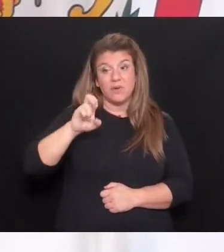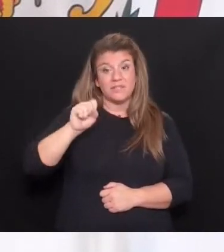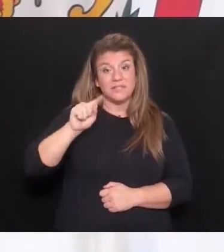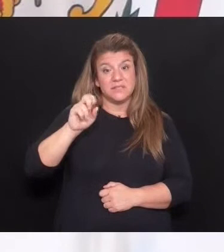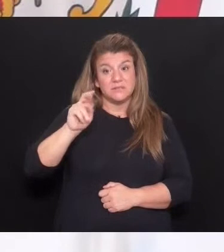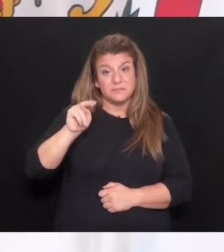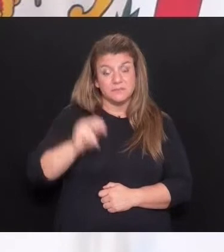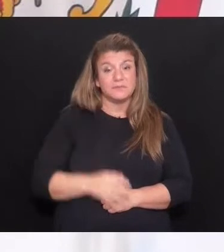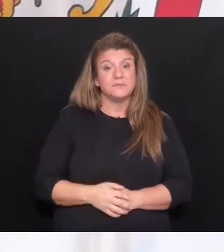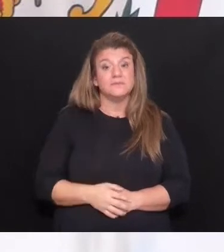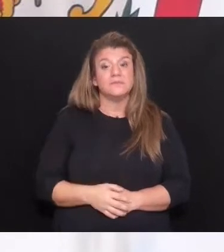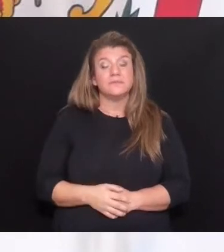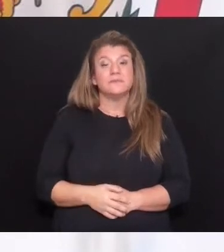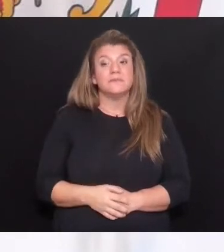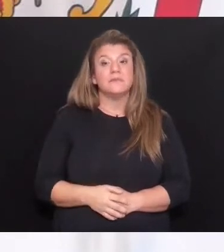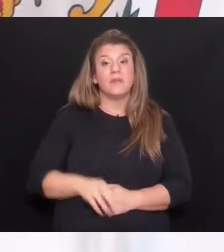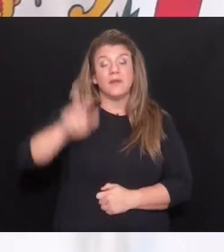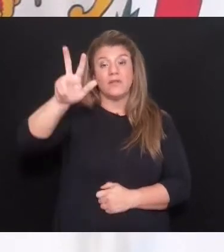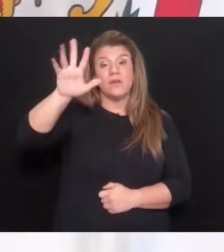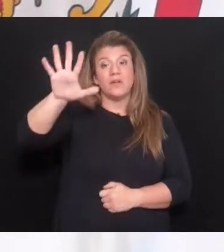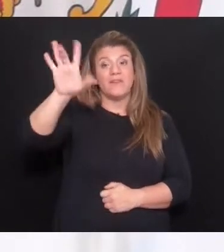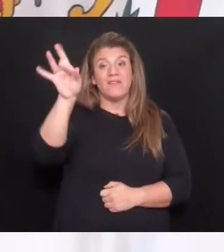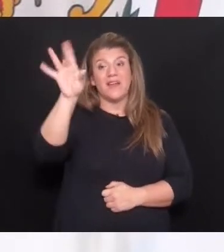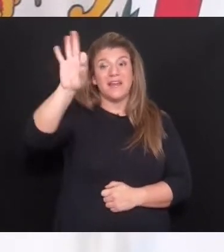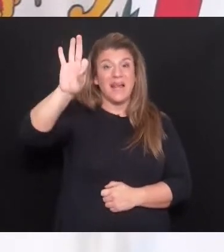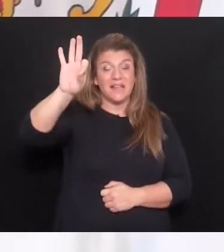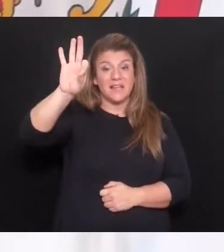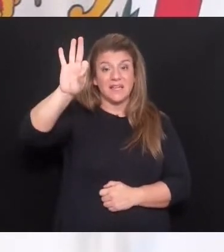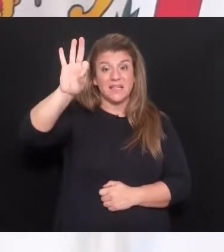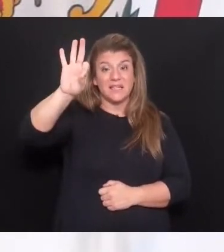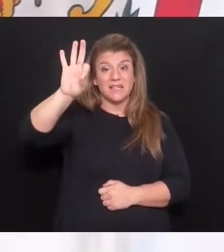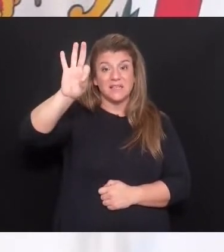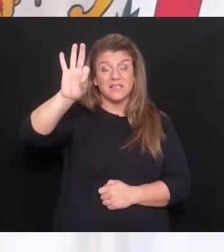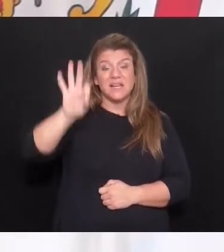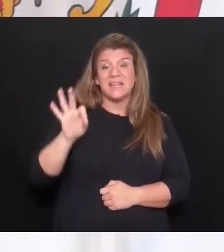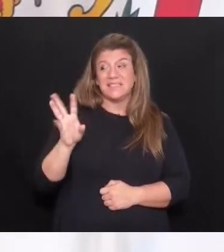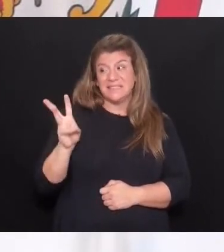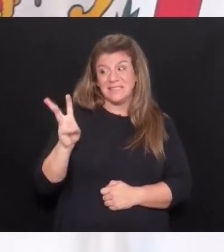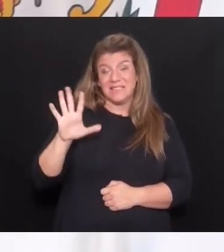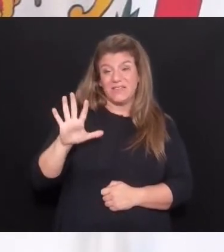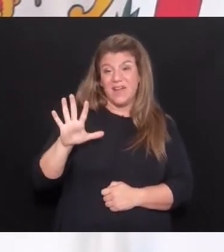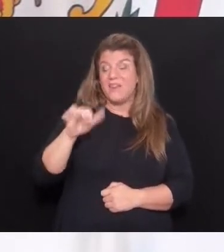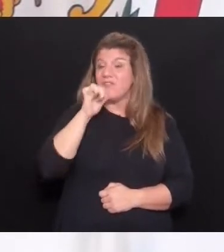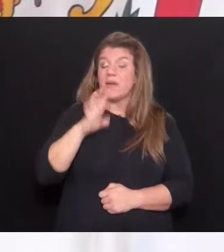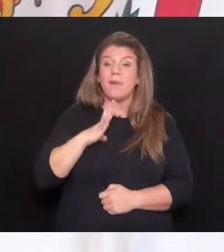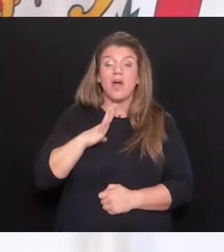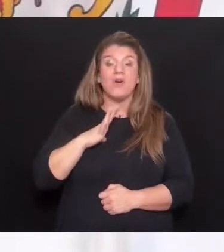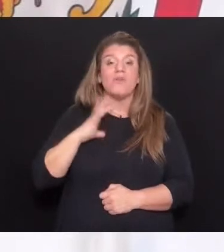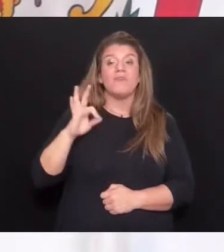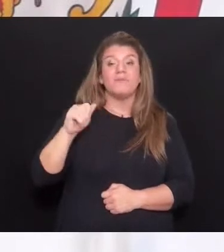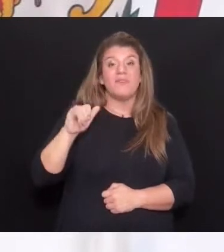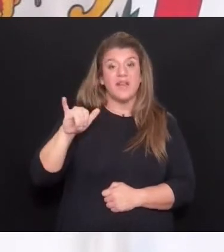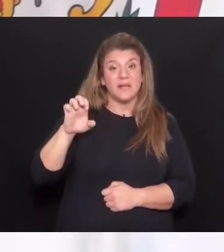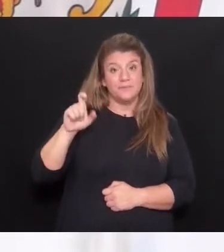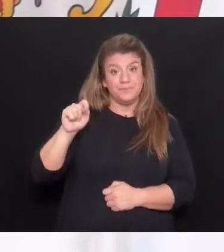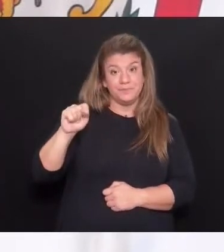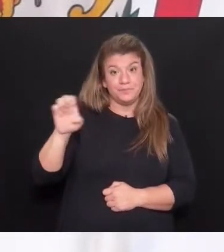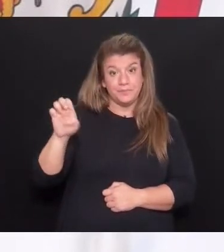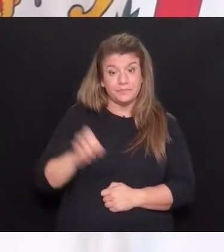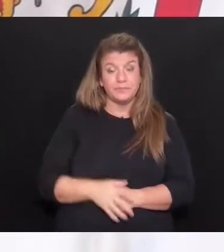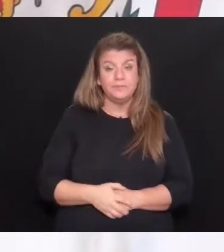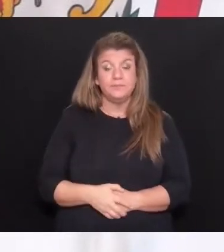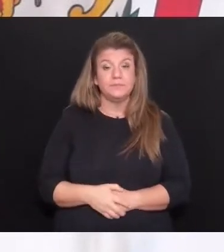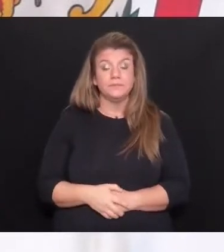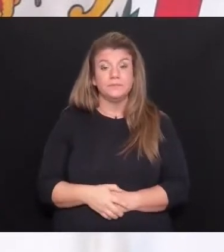County. The 3,589th death, a 65-year-old female from Fayette County.